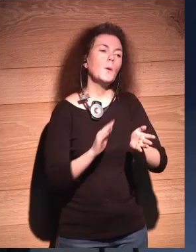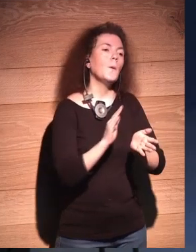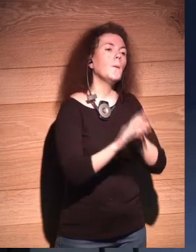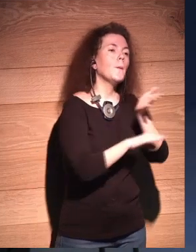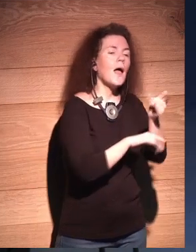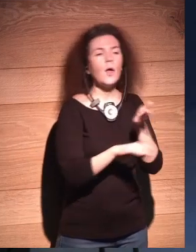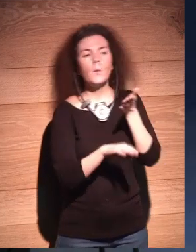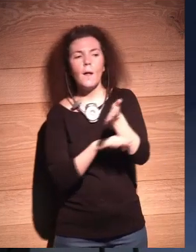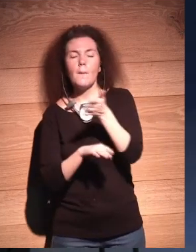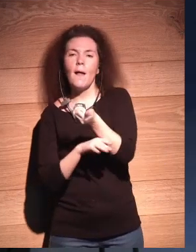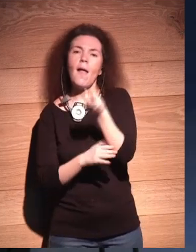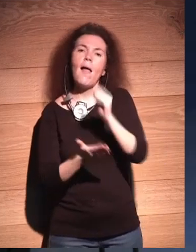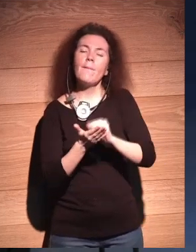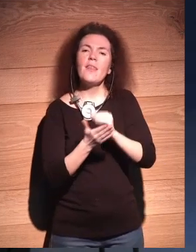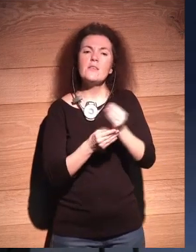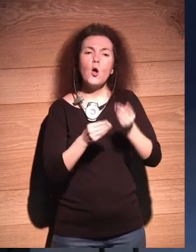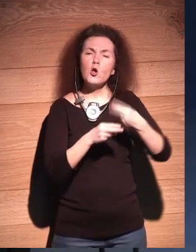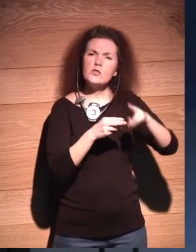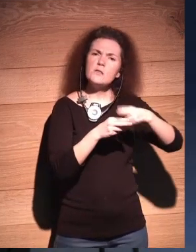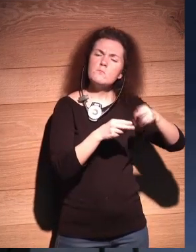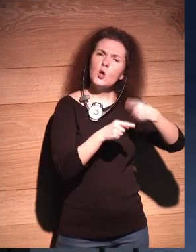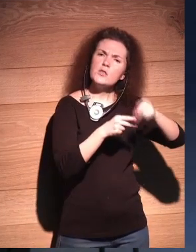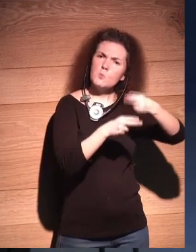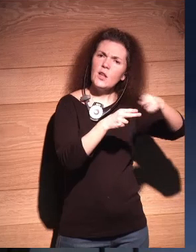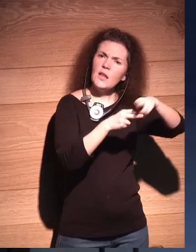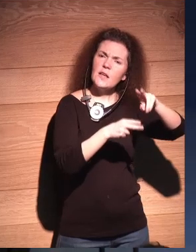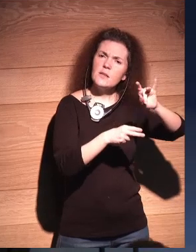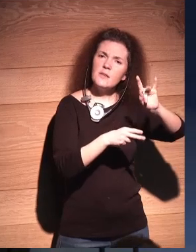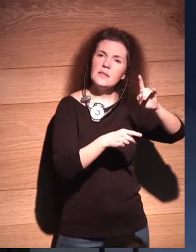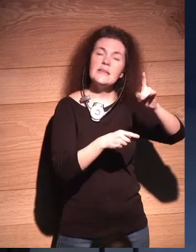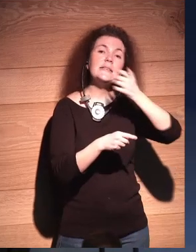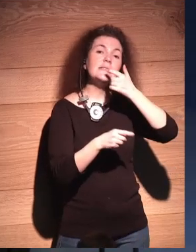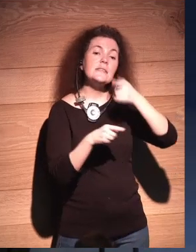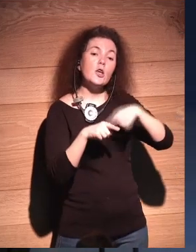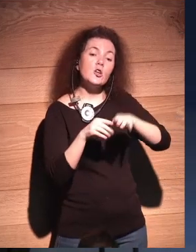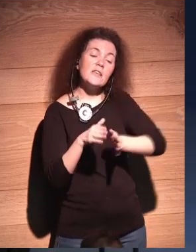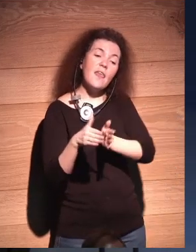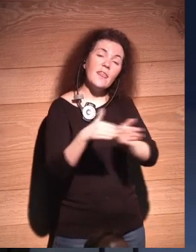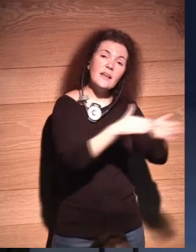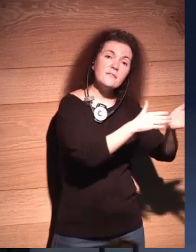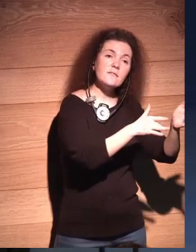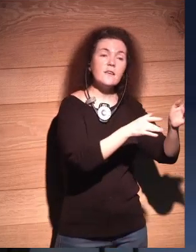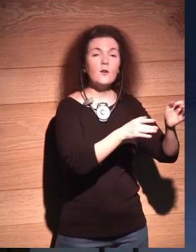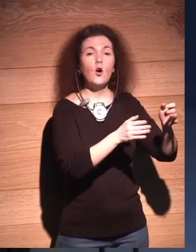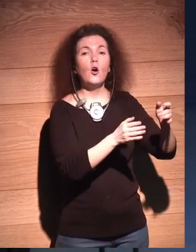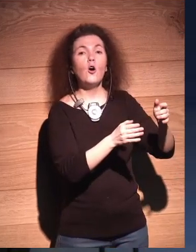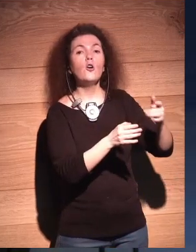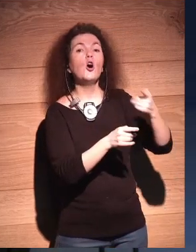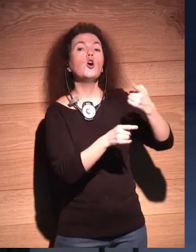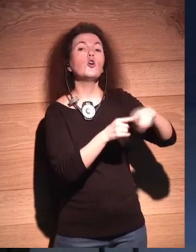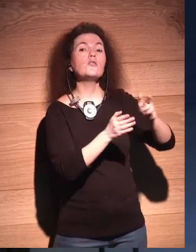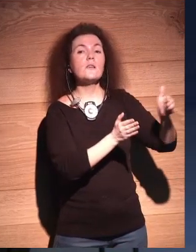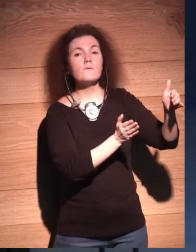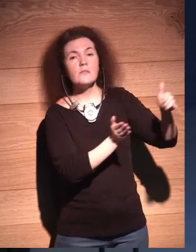to the right, and when there's a swing to the left, I kind of relax and I make more things that are just kind of beautiful. But right now, I'm